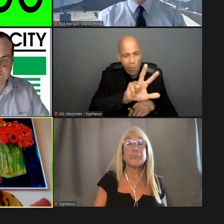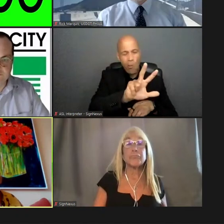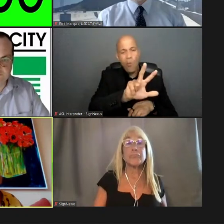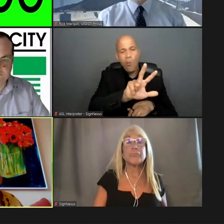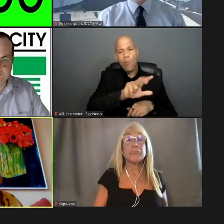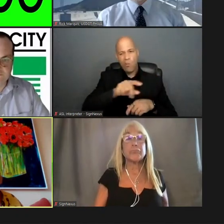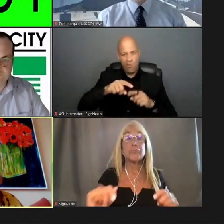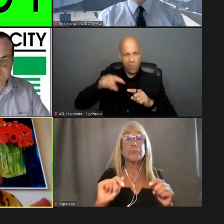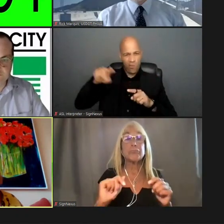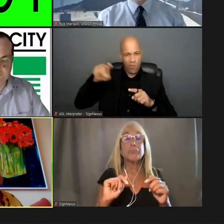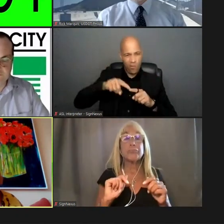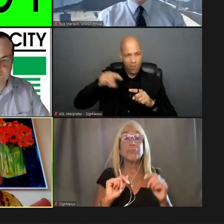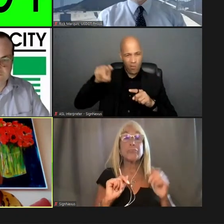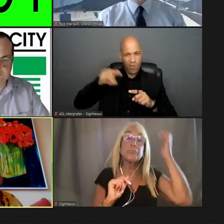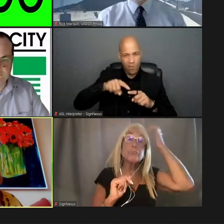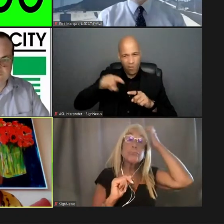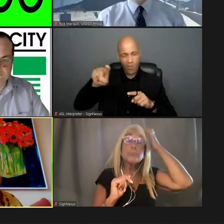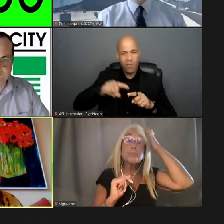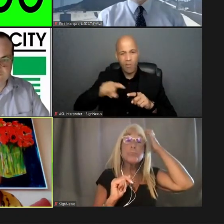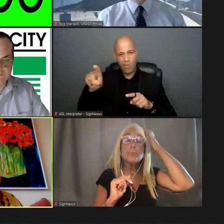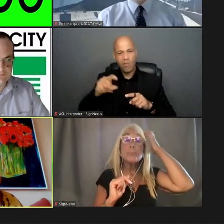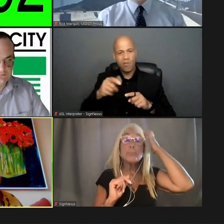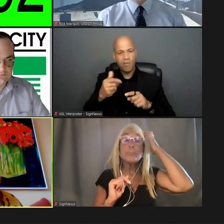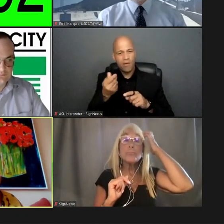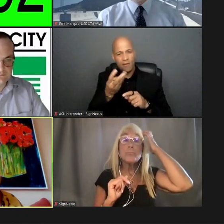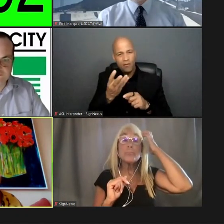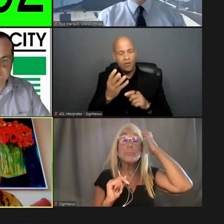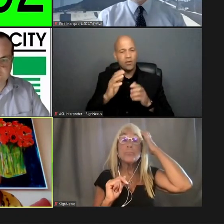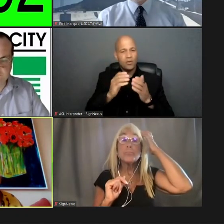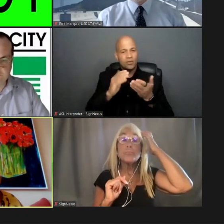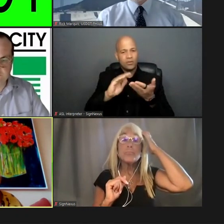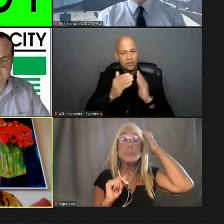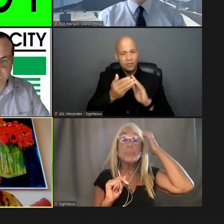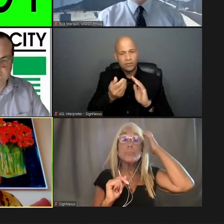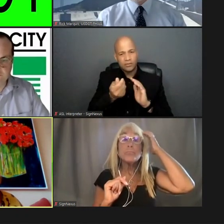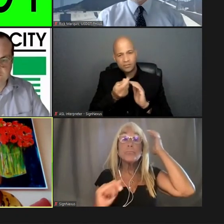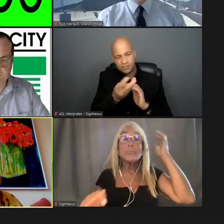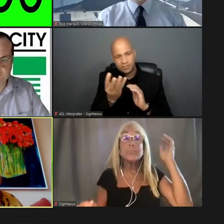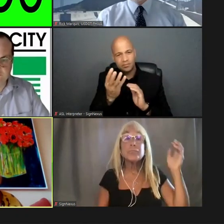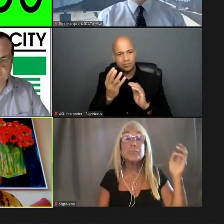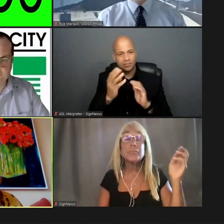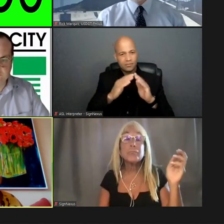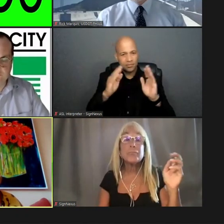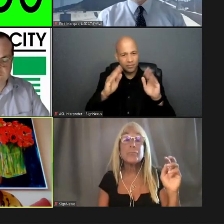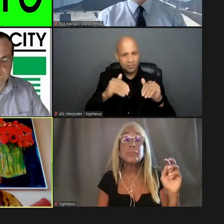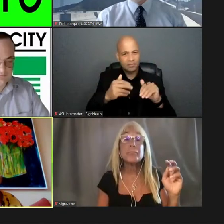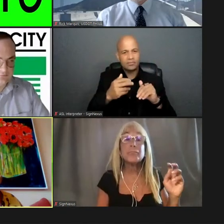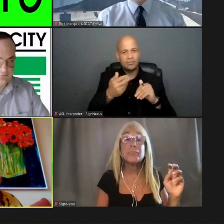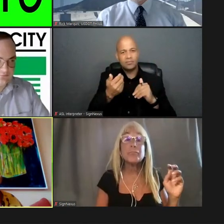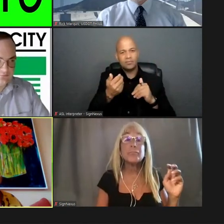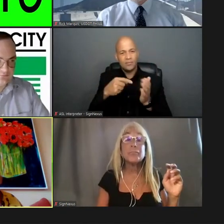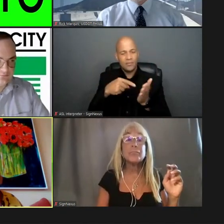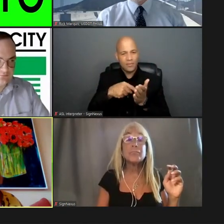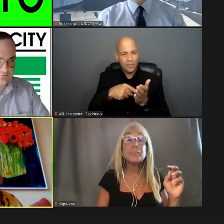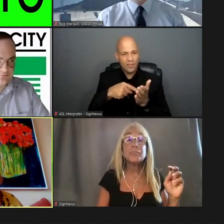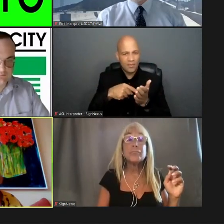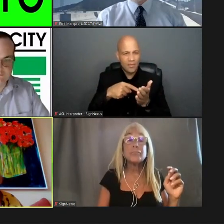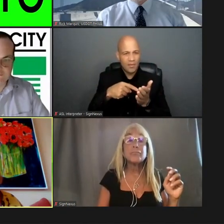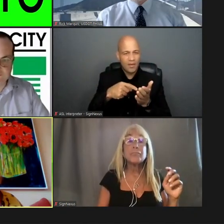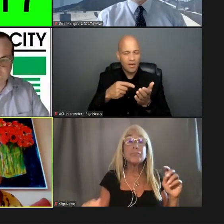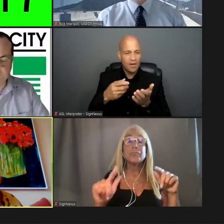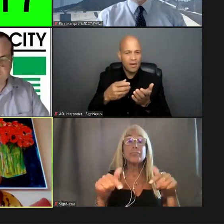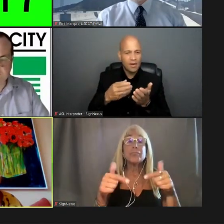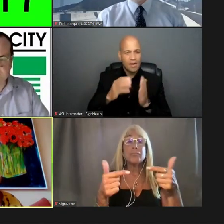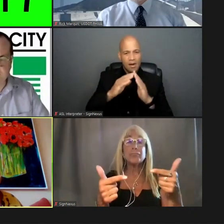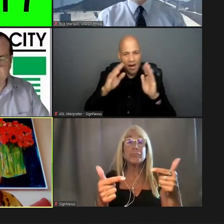Brooklyn Bridge Community District 3 are several New York City Housing Authority Mitchell Lama and affordable housing developments my